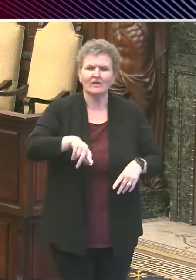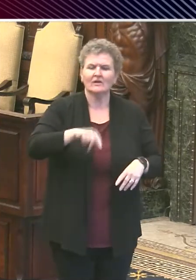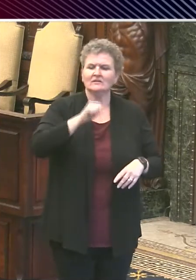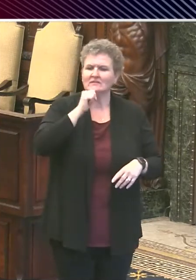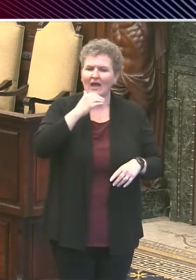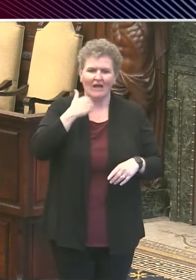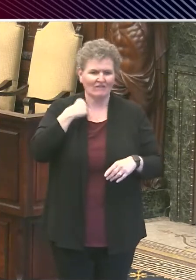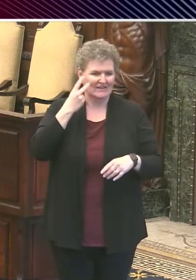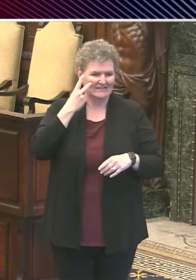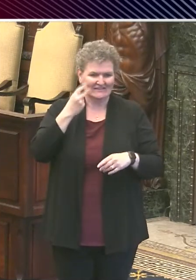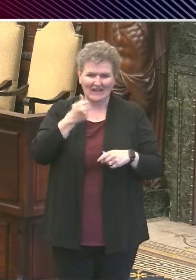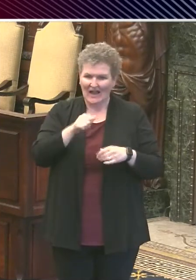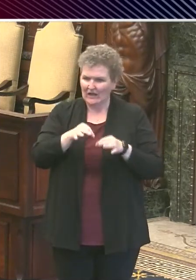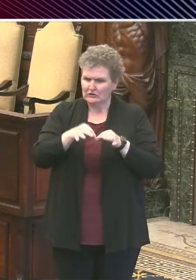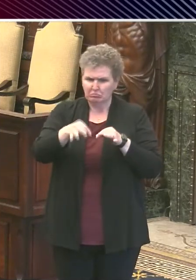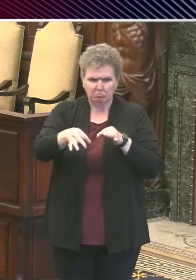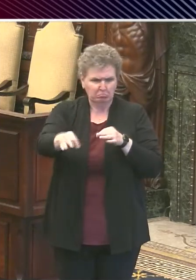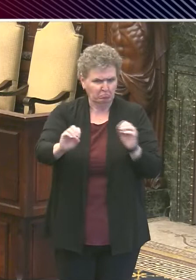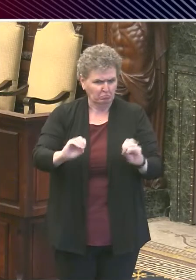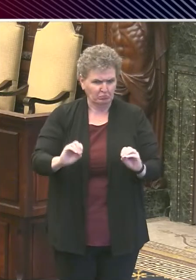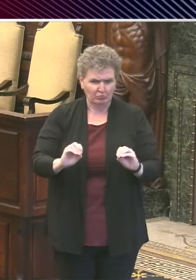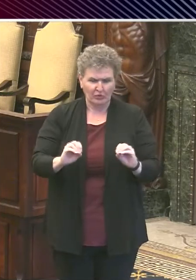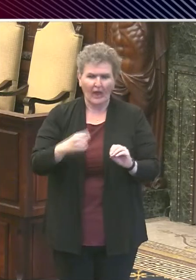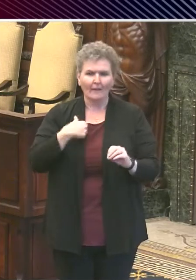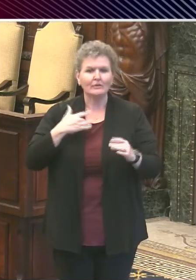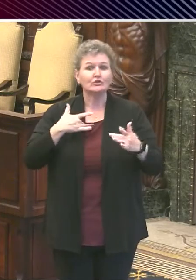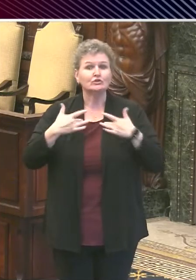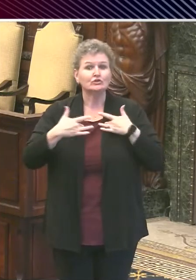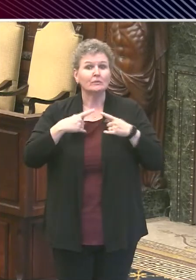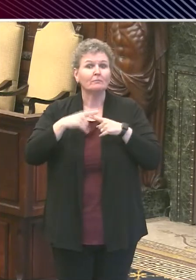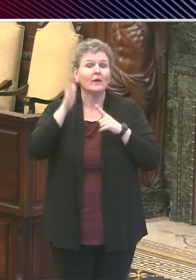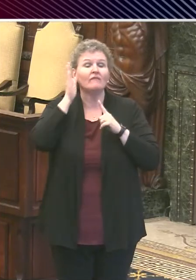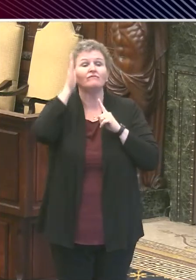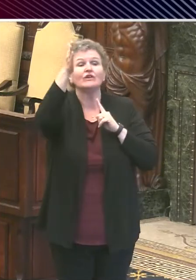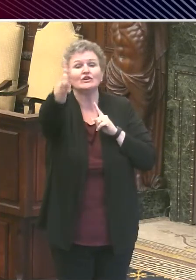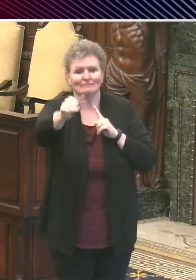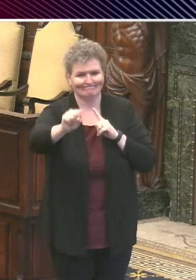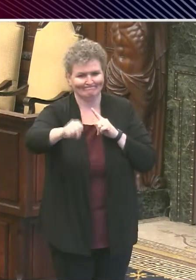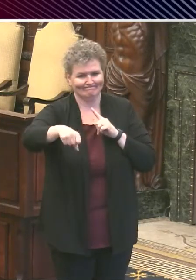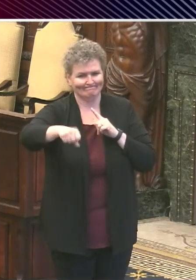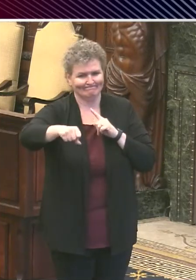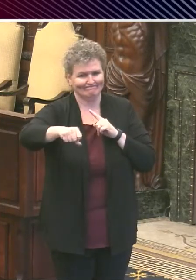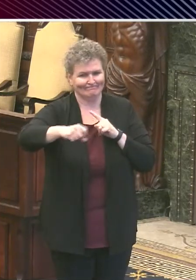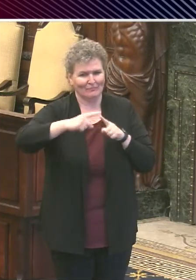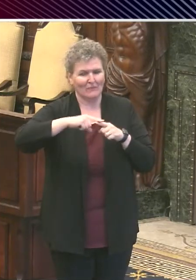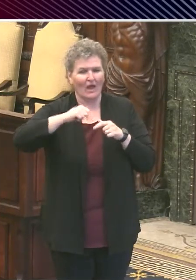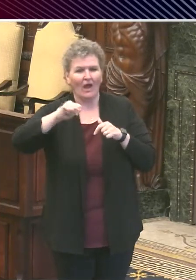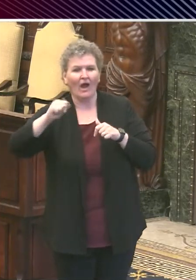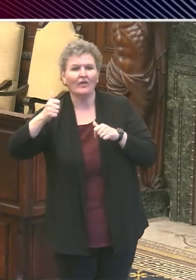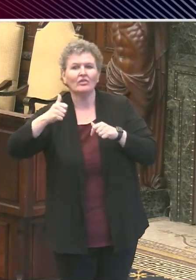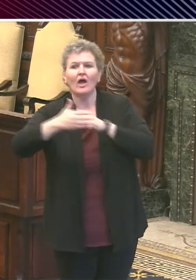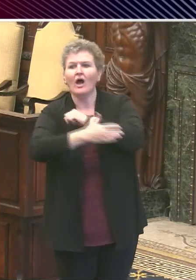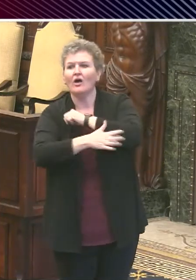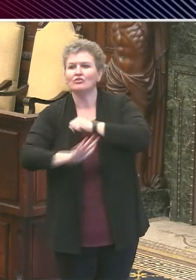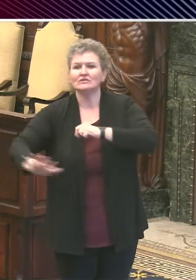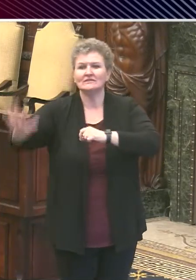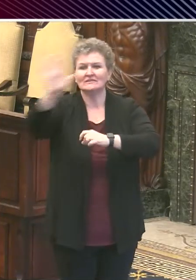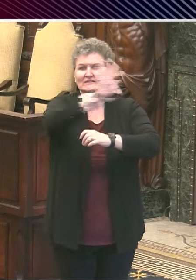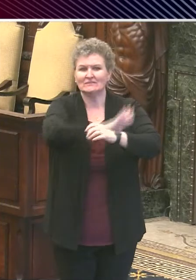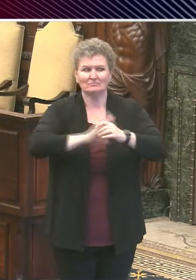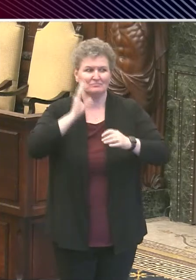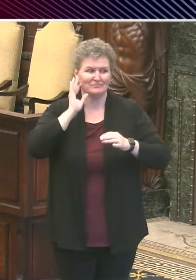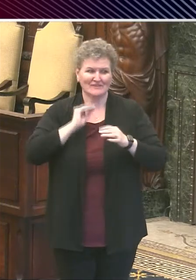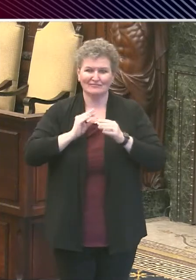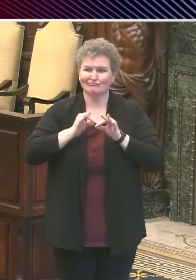in the testing. I am concerned about the future, though. I certainly have heard in other parts of the country that they are having long delays in getting